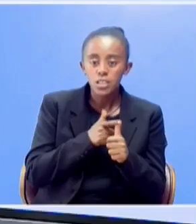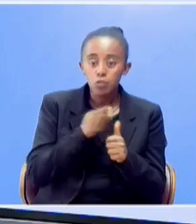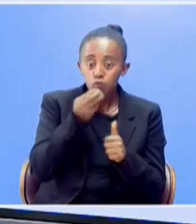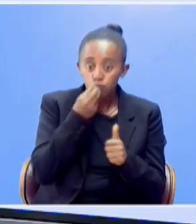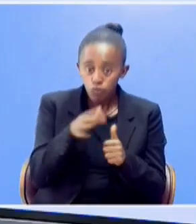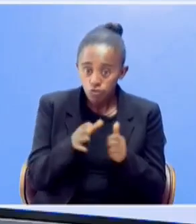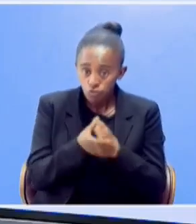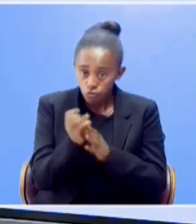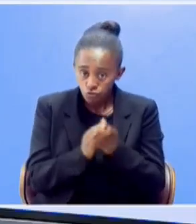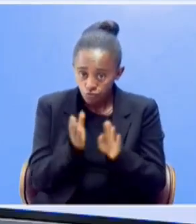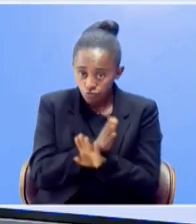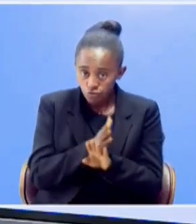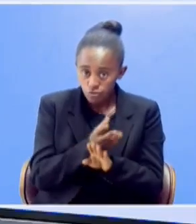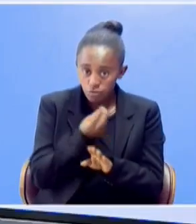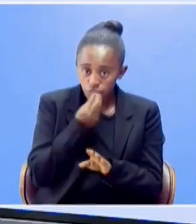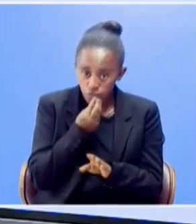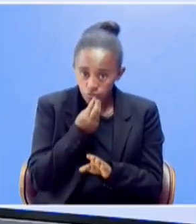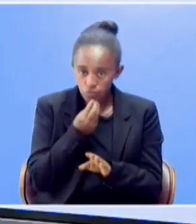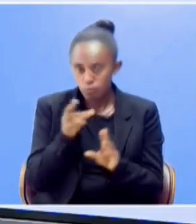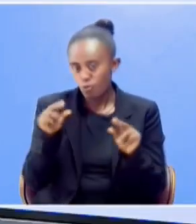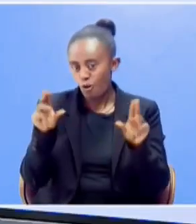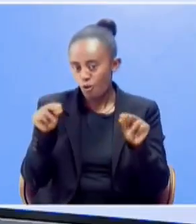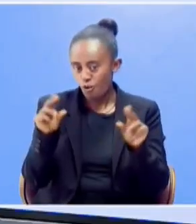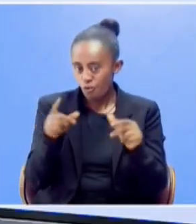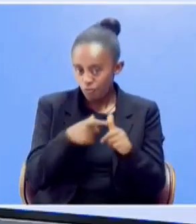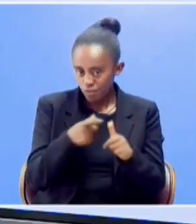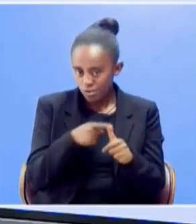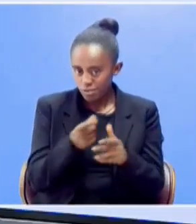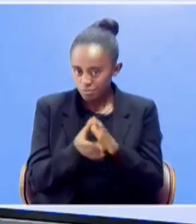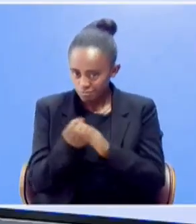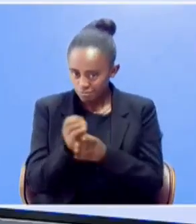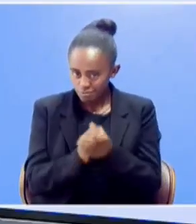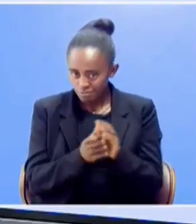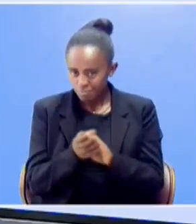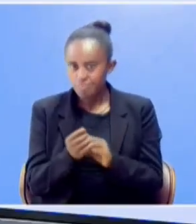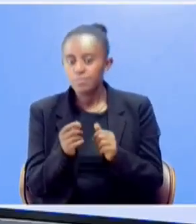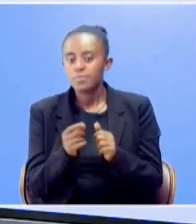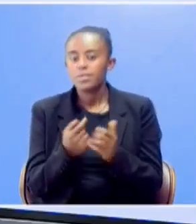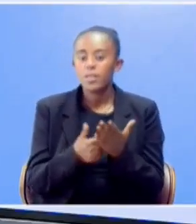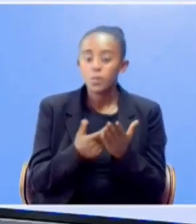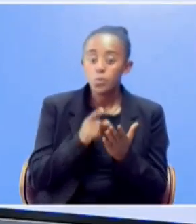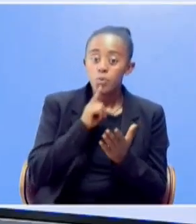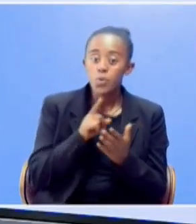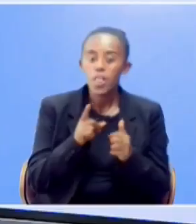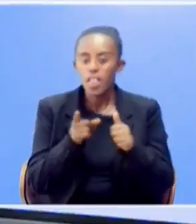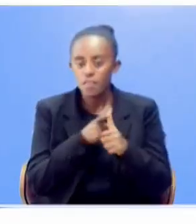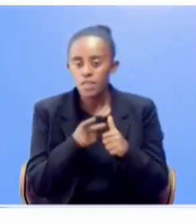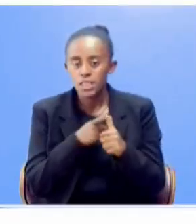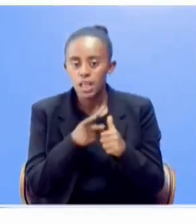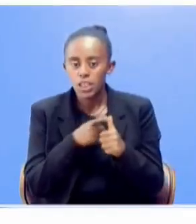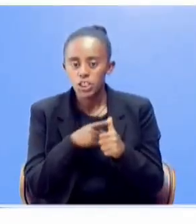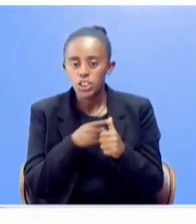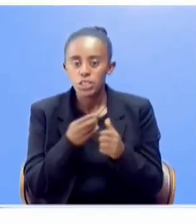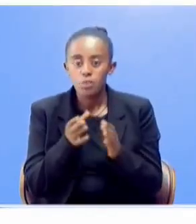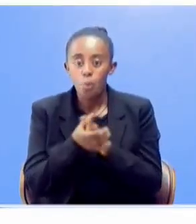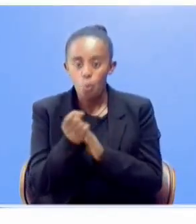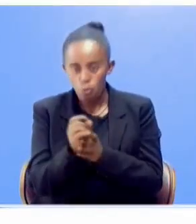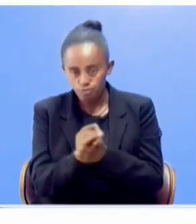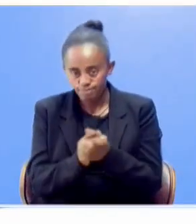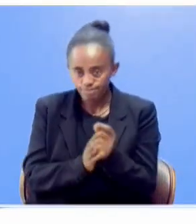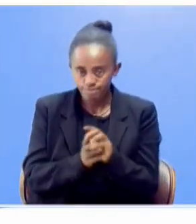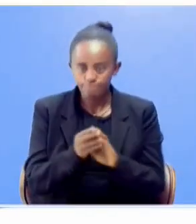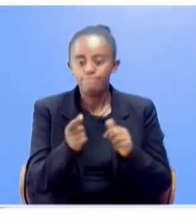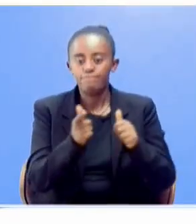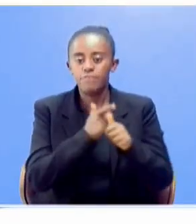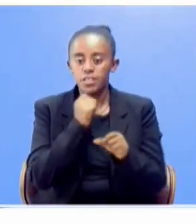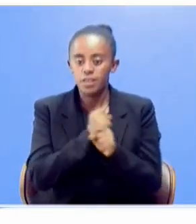hand? No, you don't. Yes? So this one is what? The first action. This one is the first